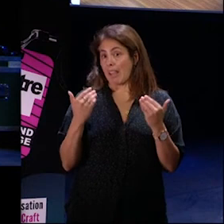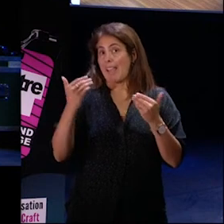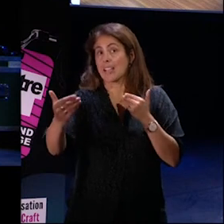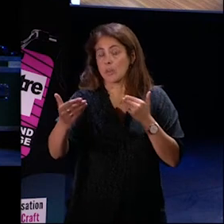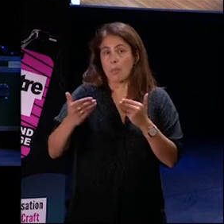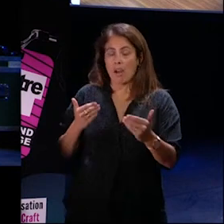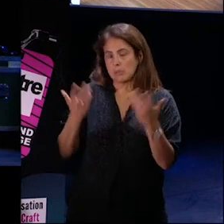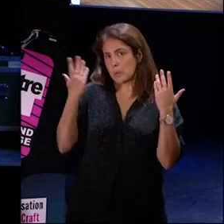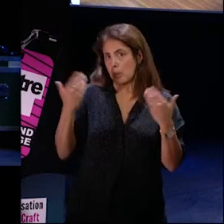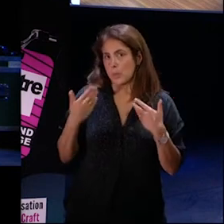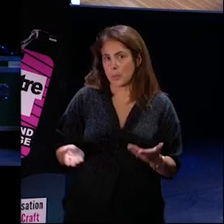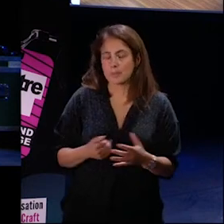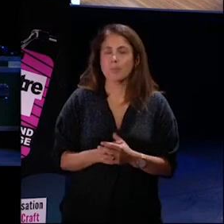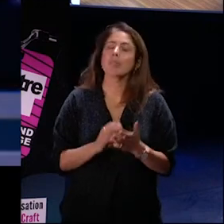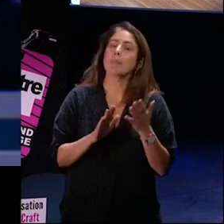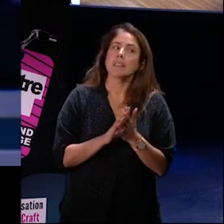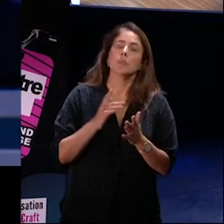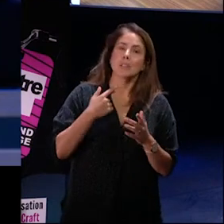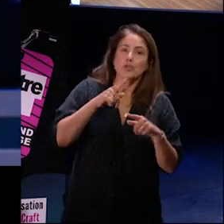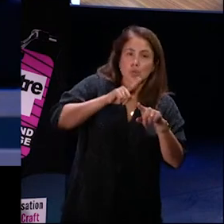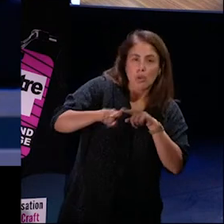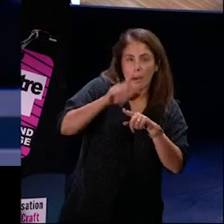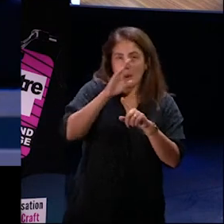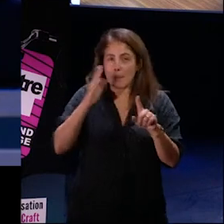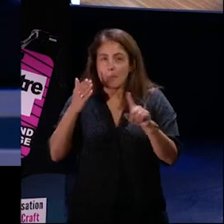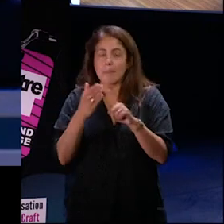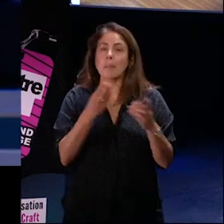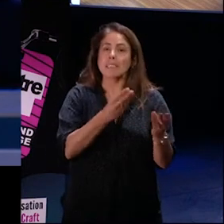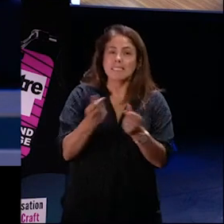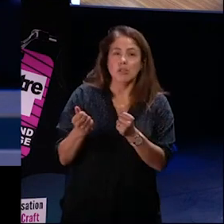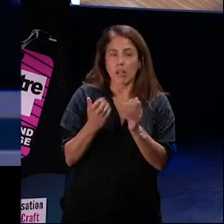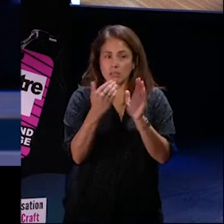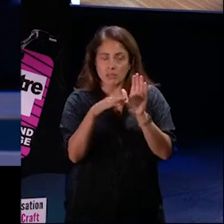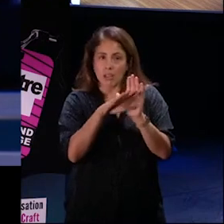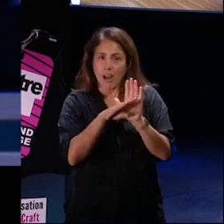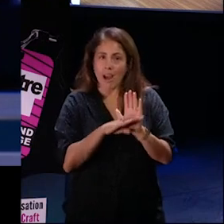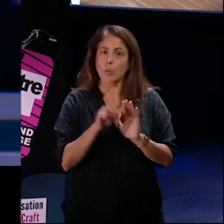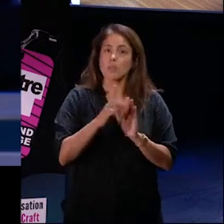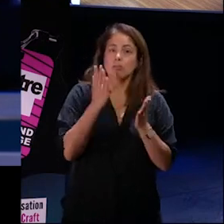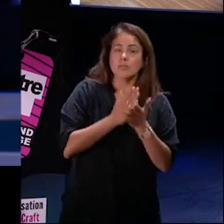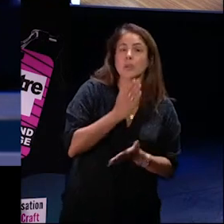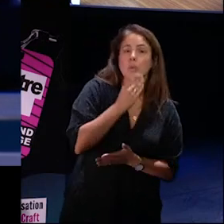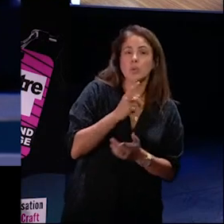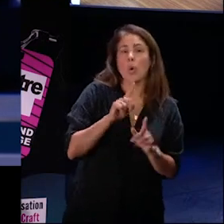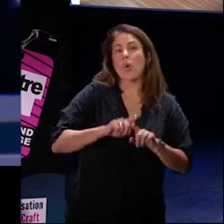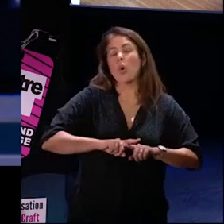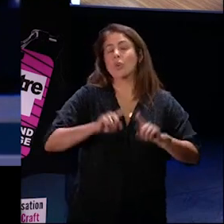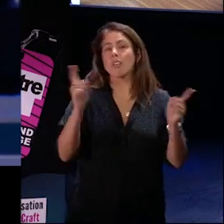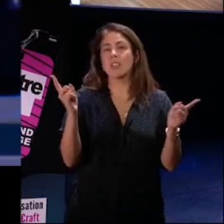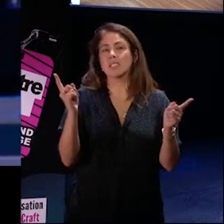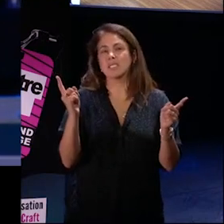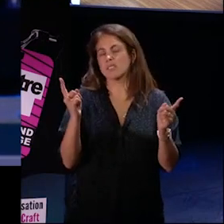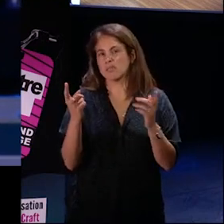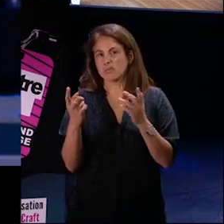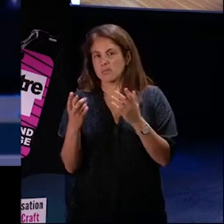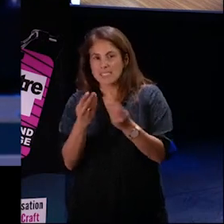us. And as such, we're endeavouring to create a guide of materials we would suggest using and alternatives to traditional materials that